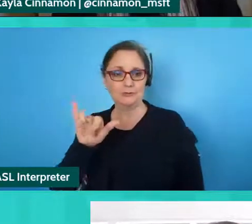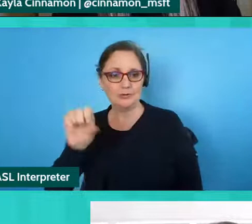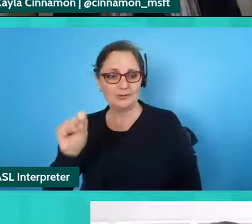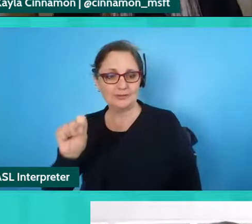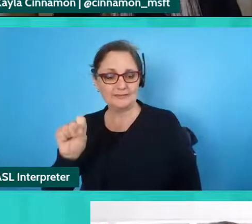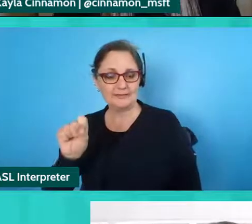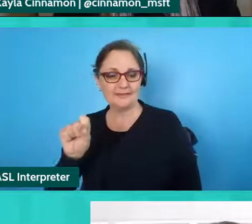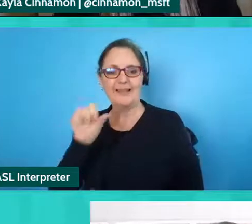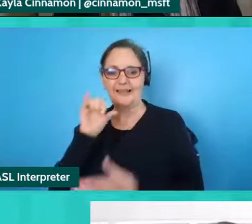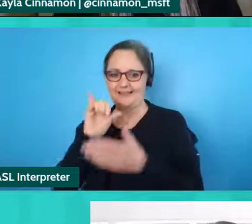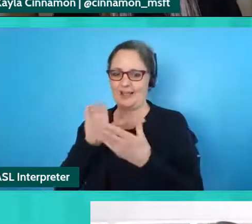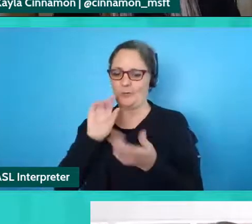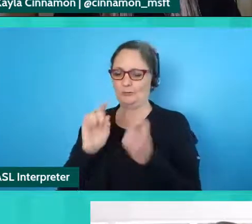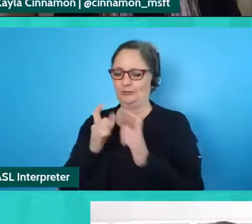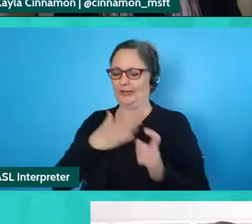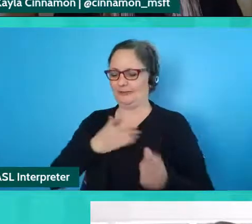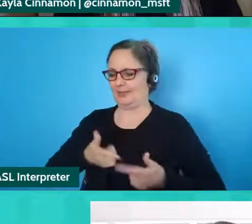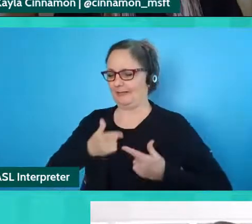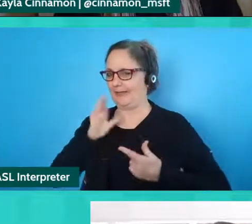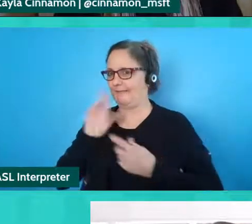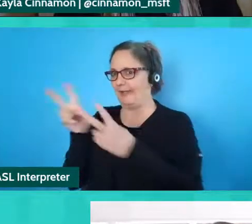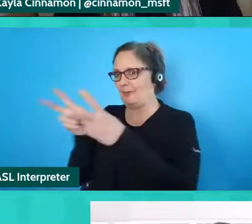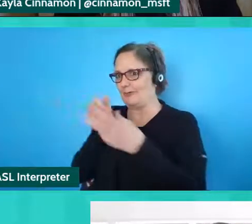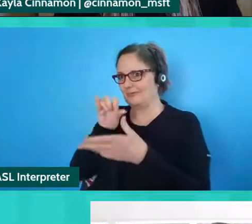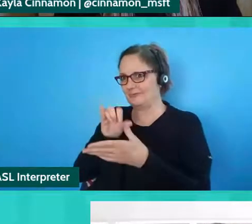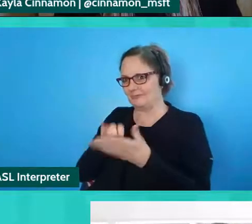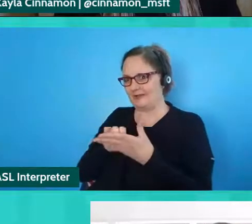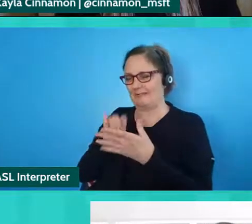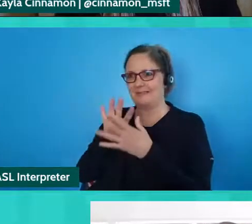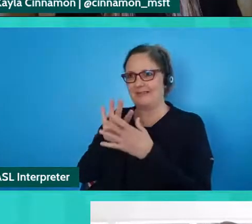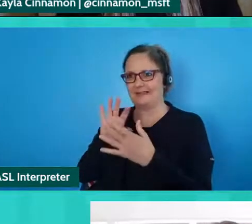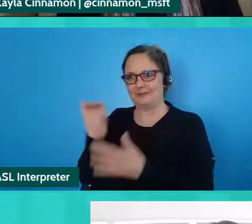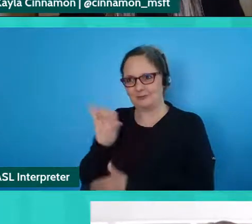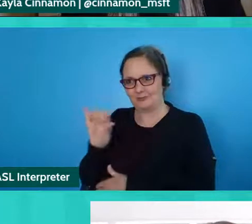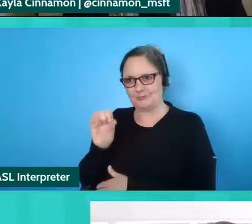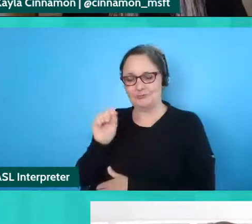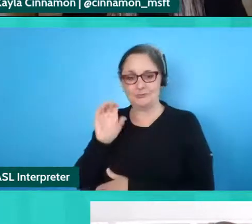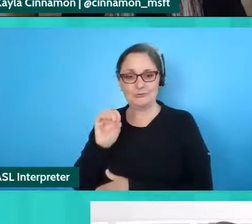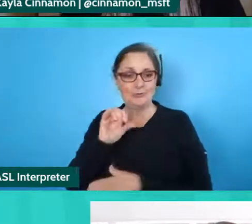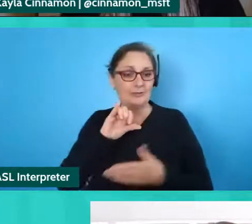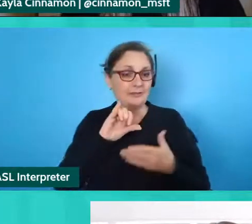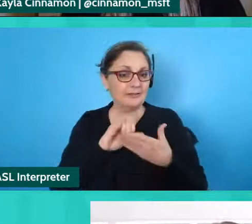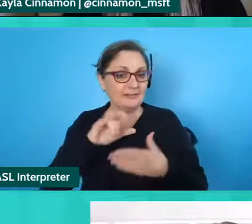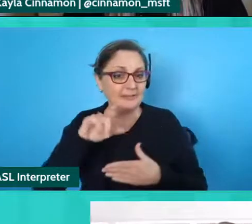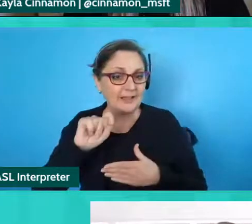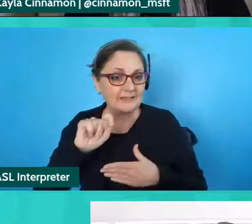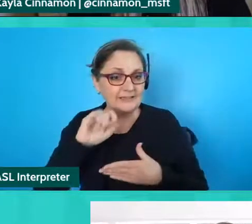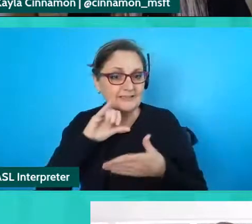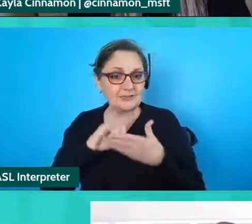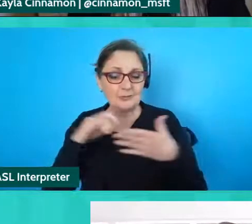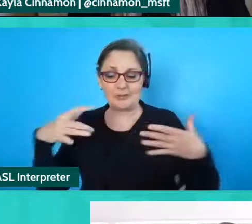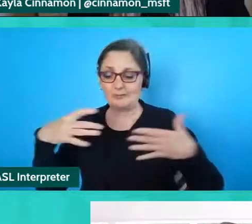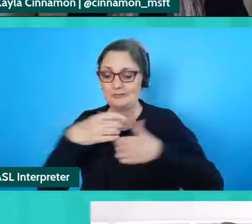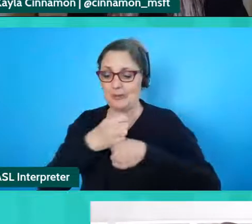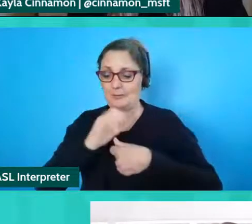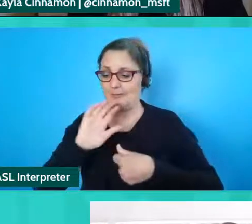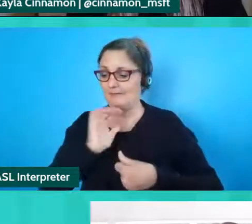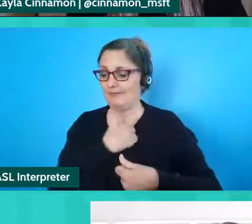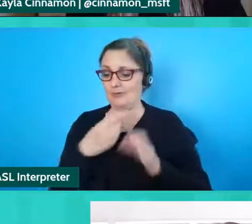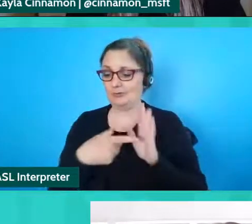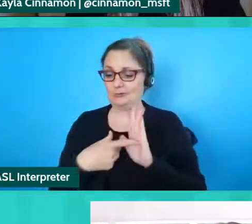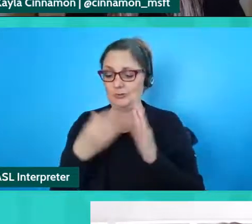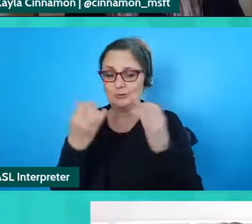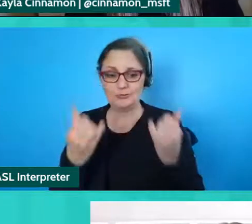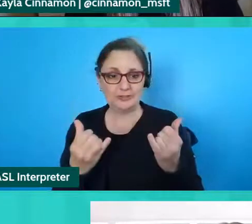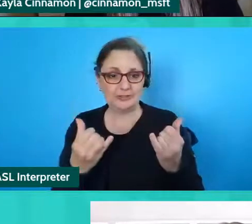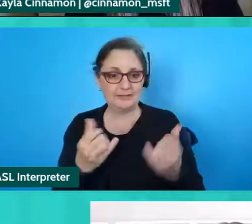going to go and grab that as well. But yeah, that's kind of a little bit of an overview of our show for today. Wow,